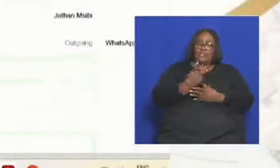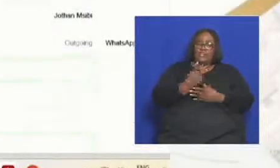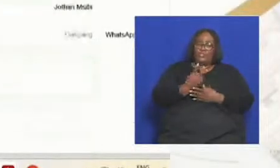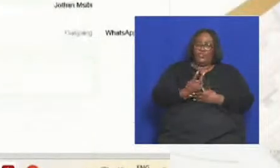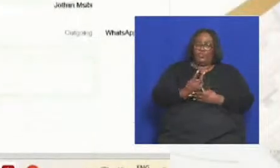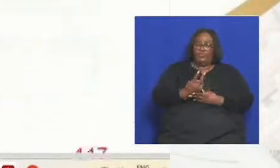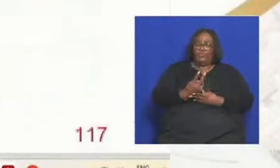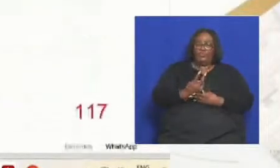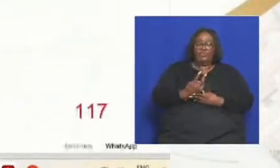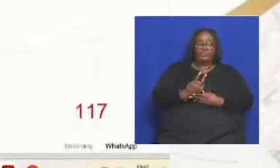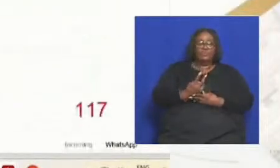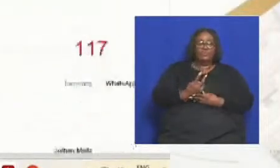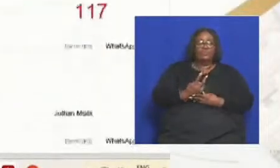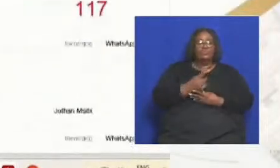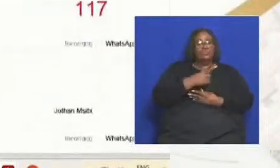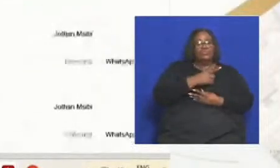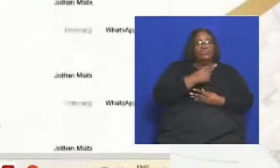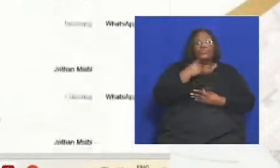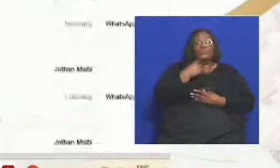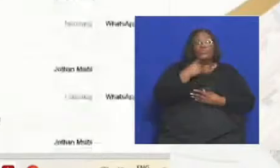you say just deposit